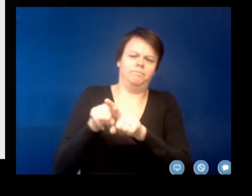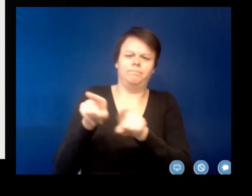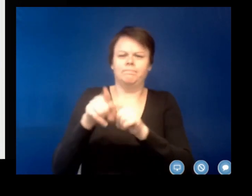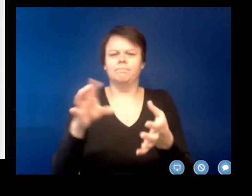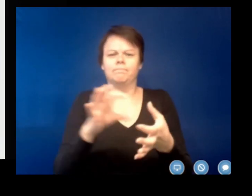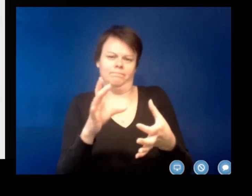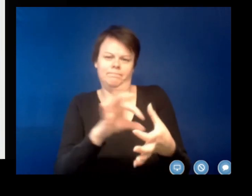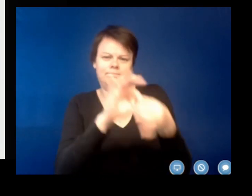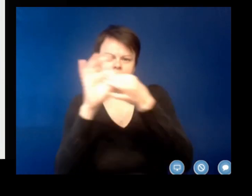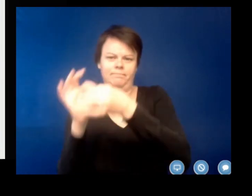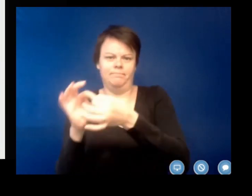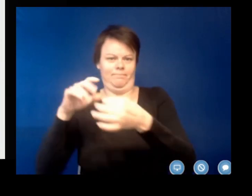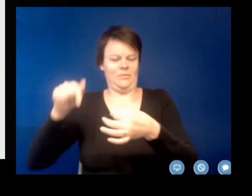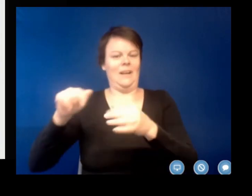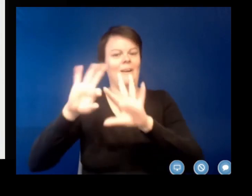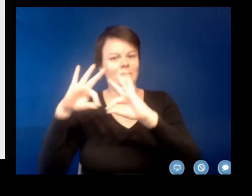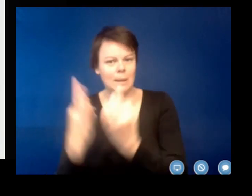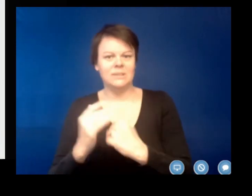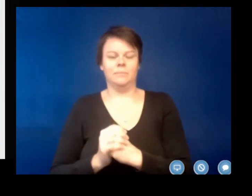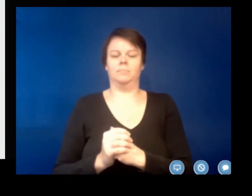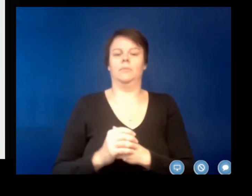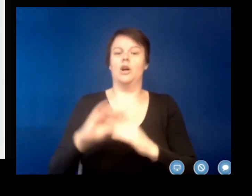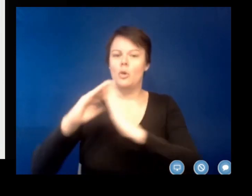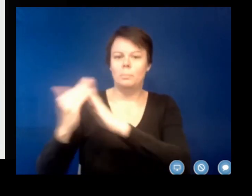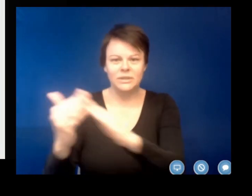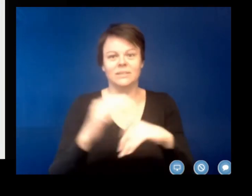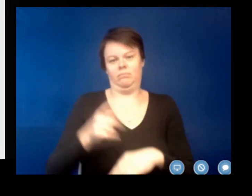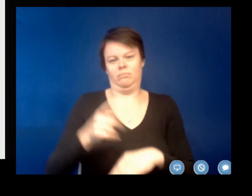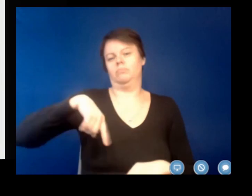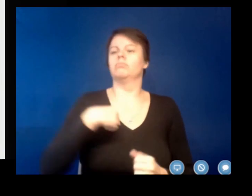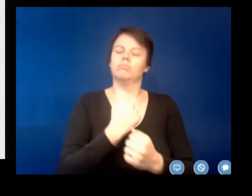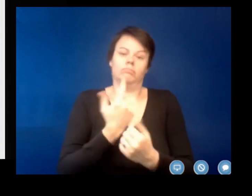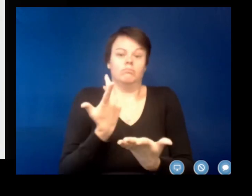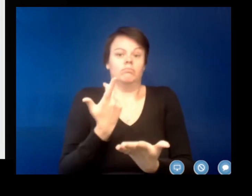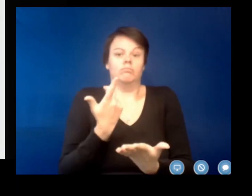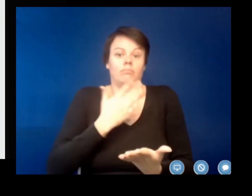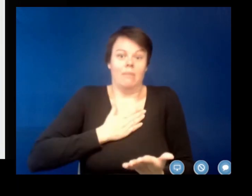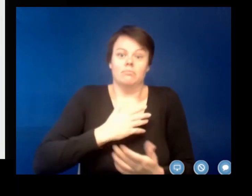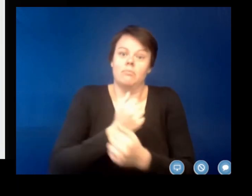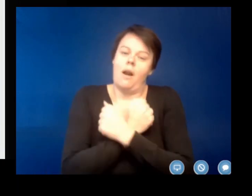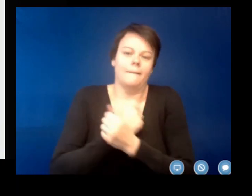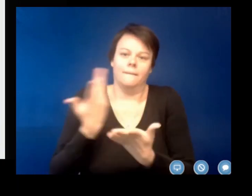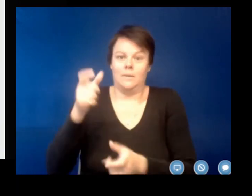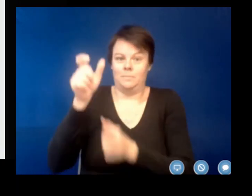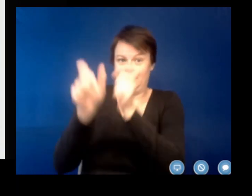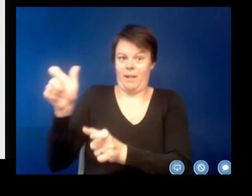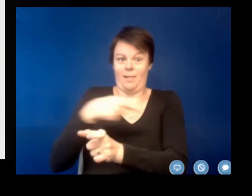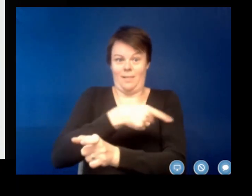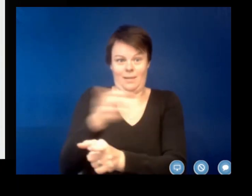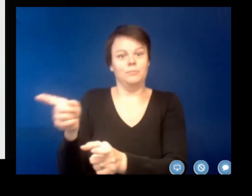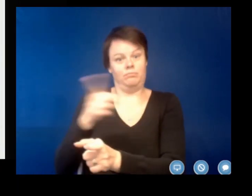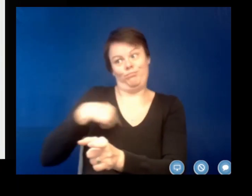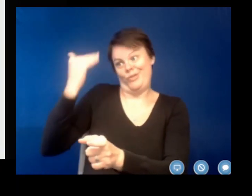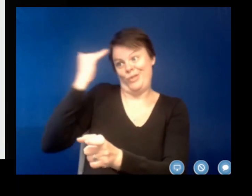Age past and imprints. Human beings are socially linked to families and to sensually